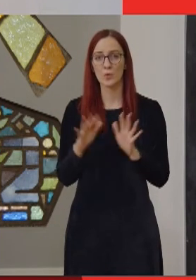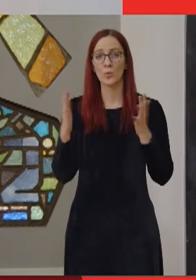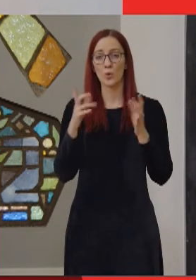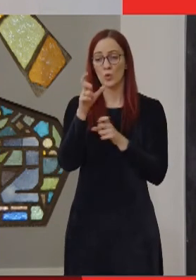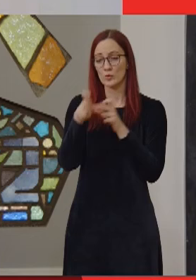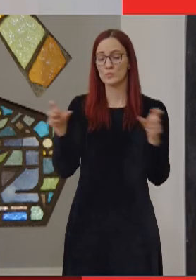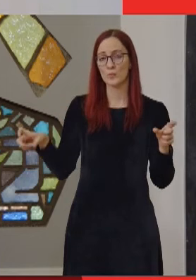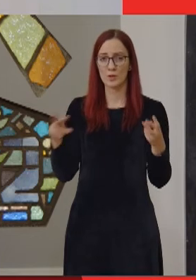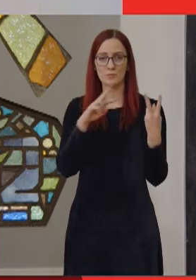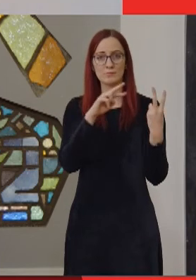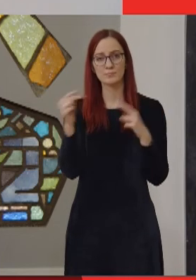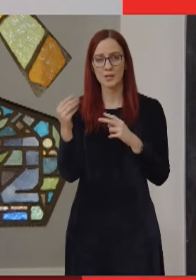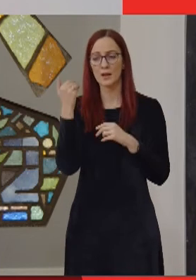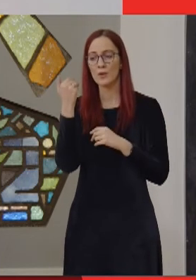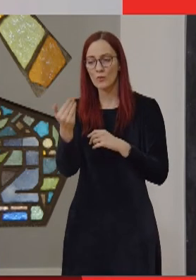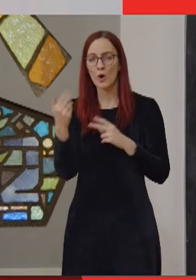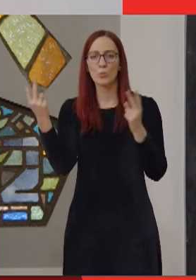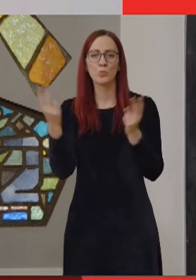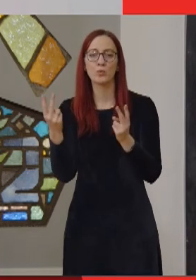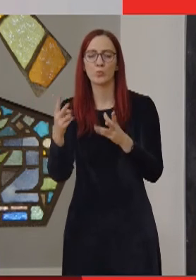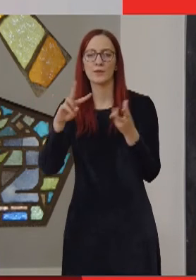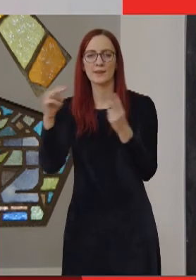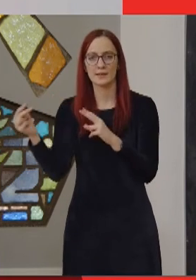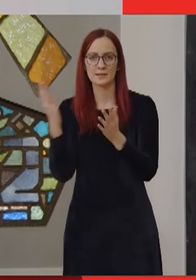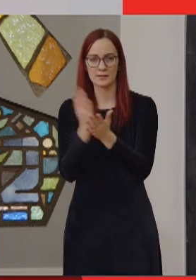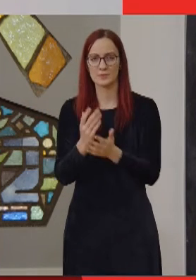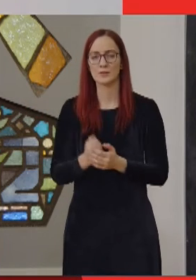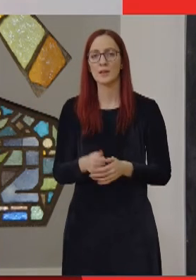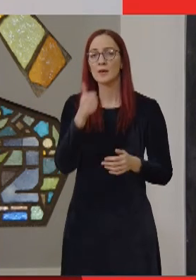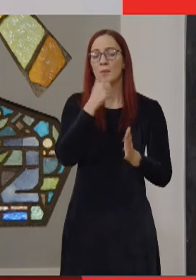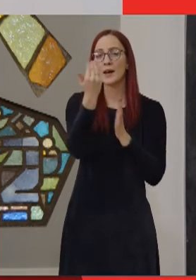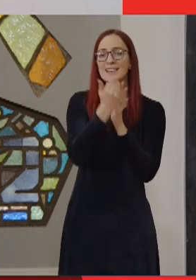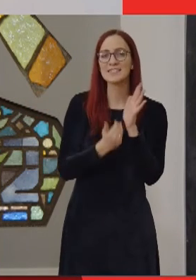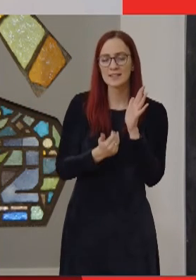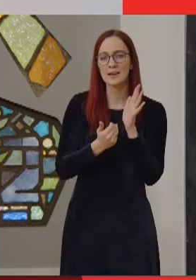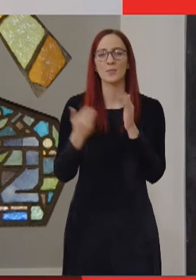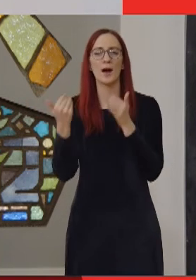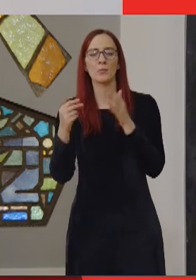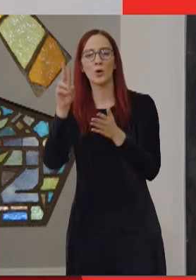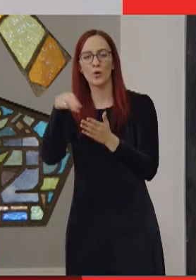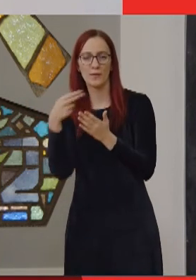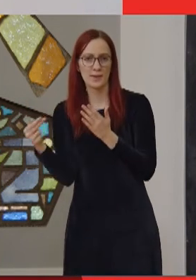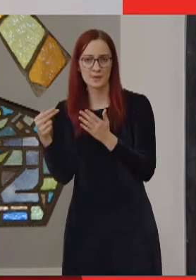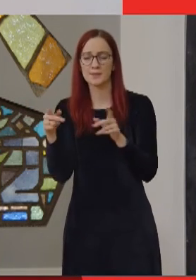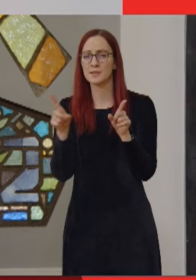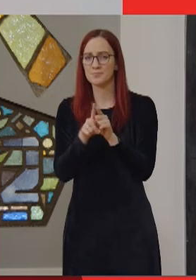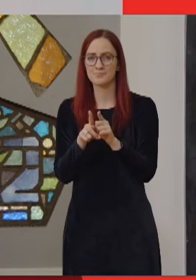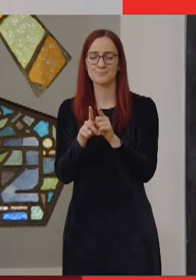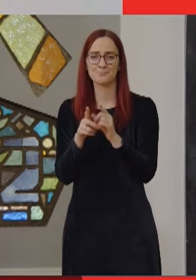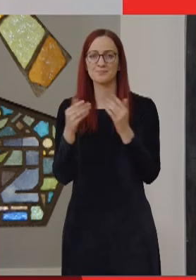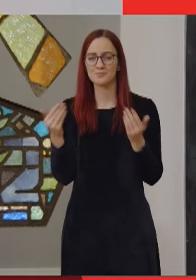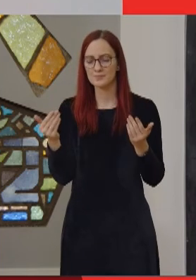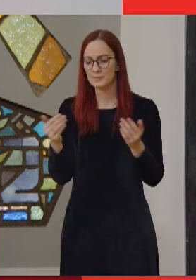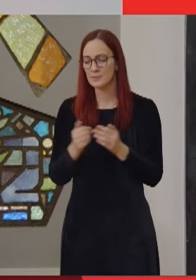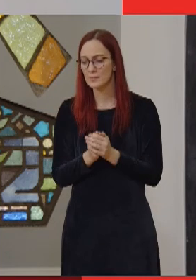gender equality is that when people change and their attitudes change, and the law or convention is just one of the ways